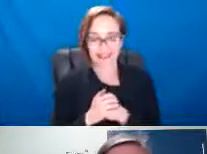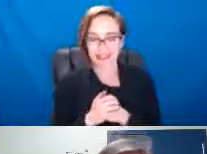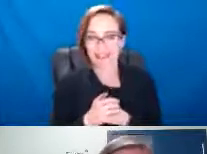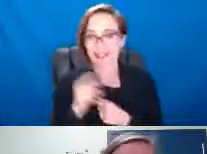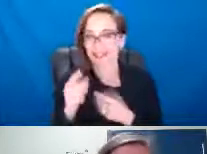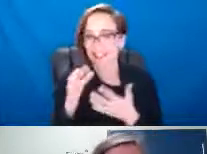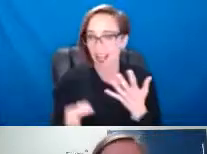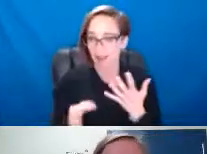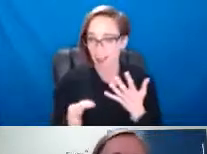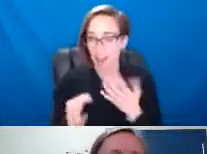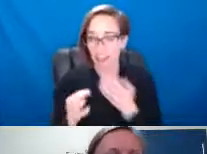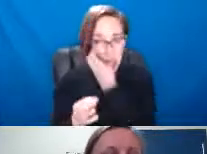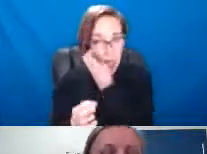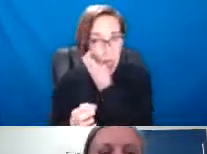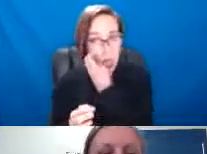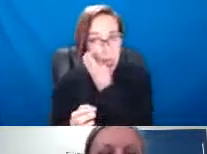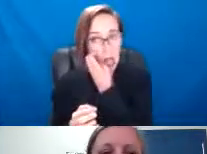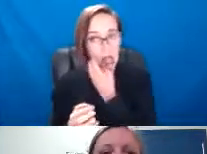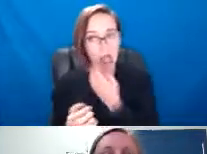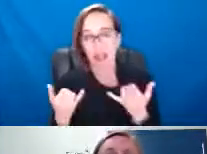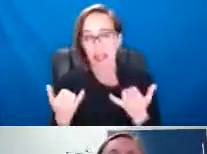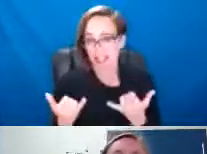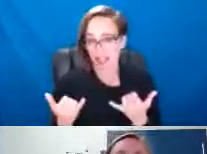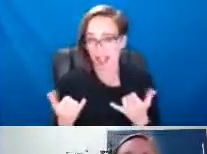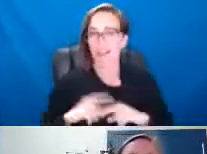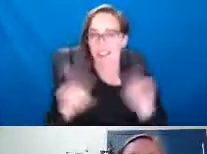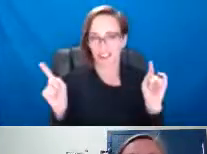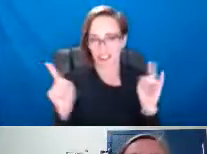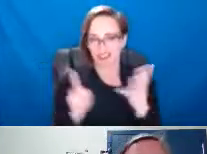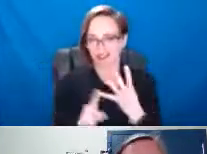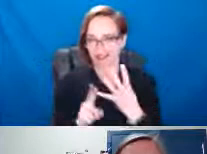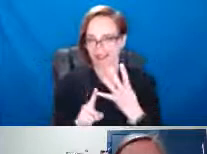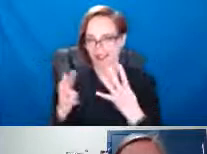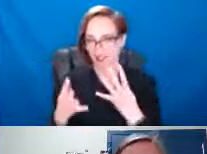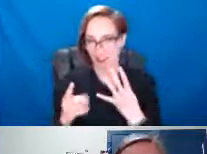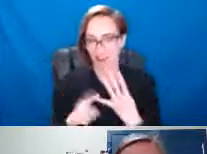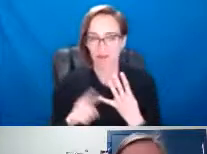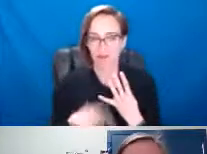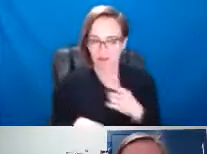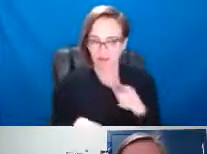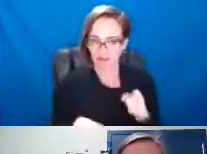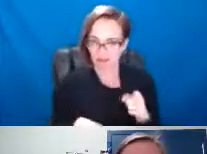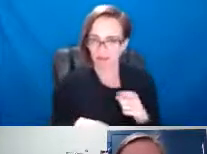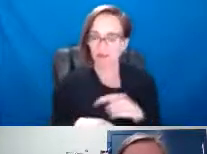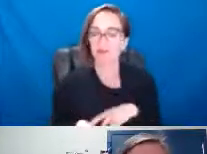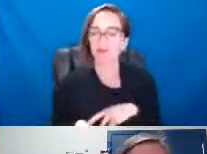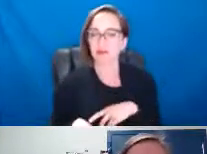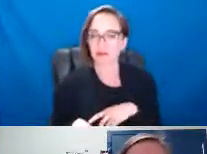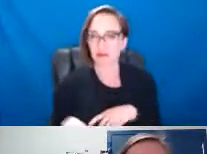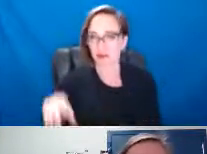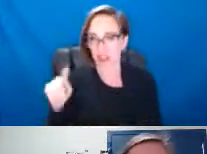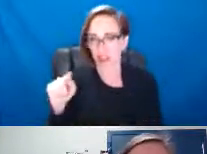options now, they're becoming a little bit different. Tactile sign language, that